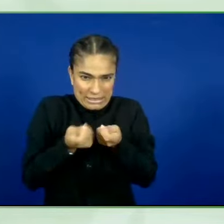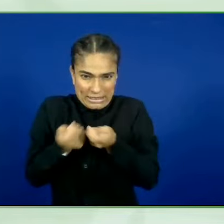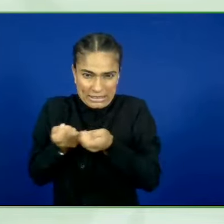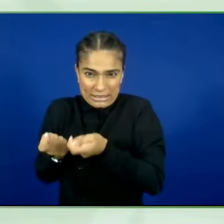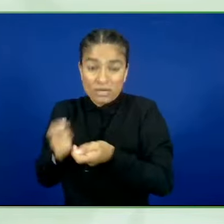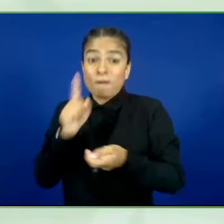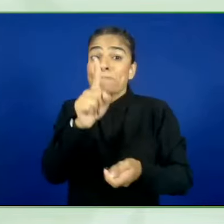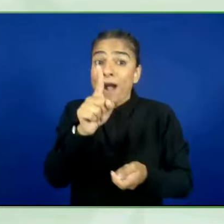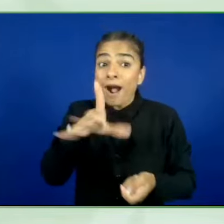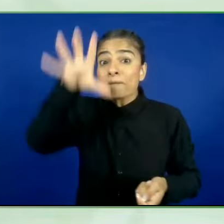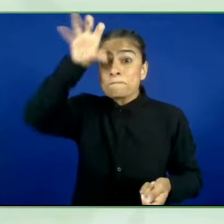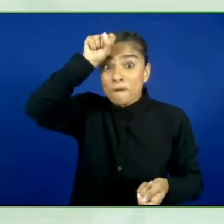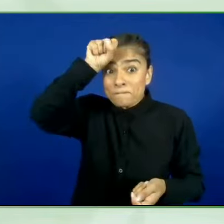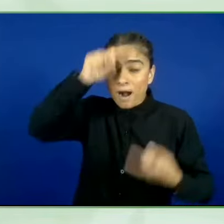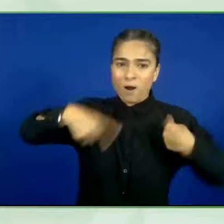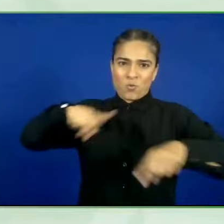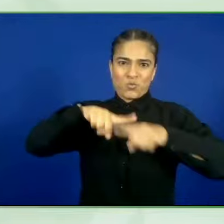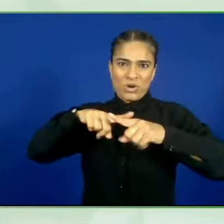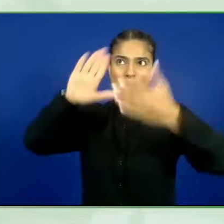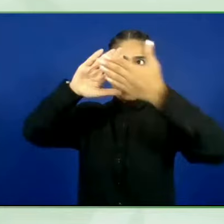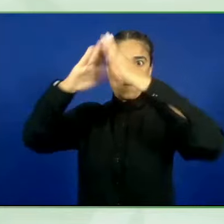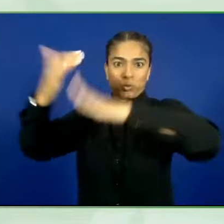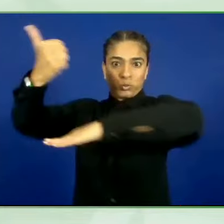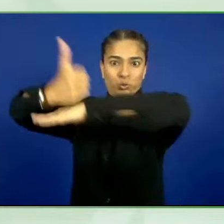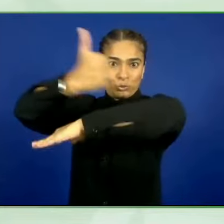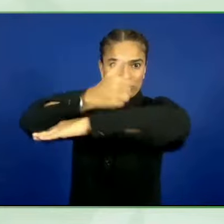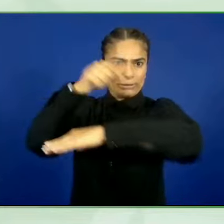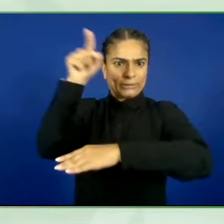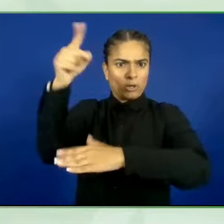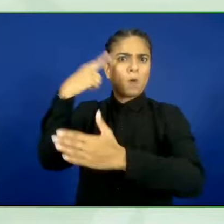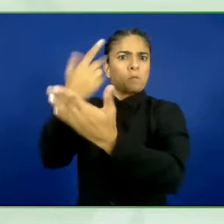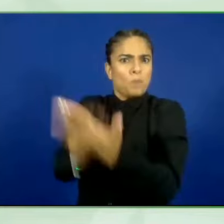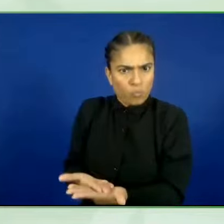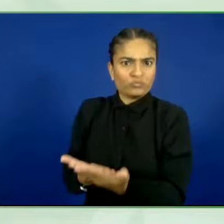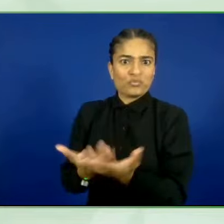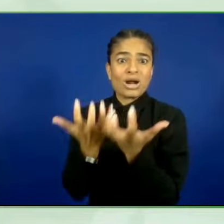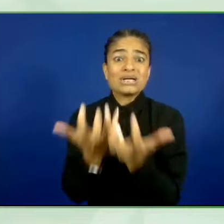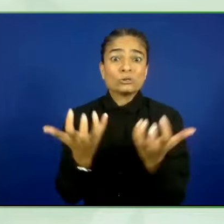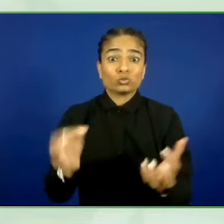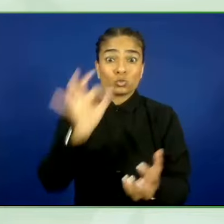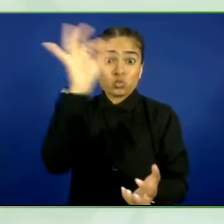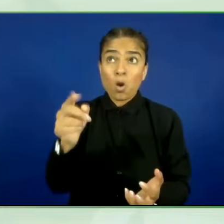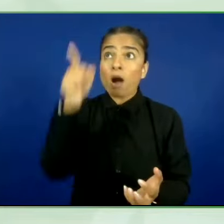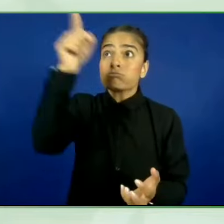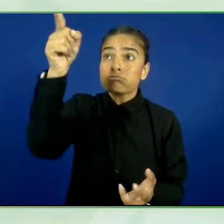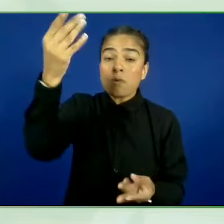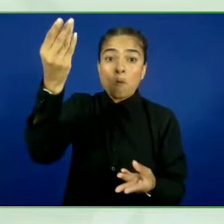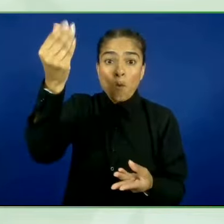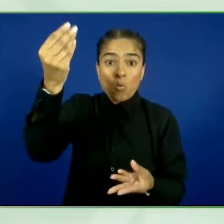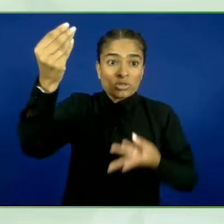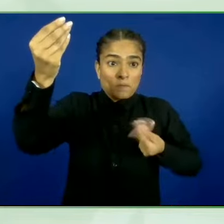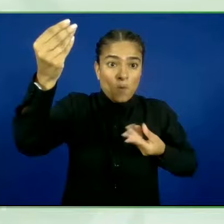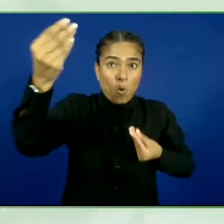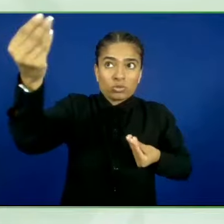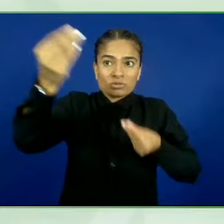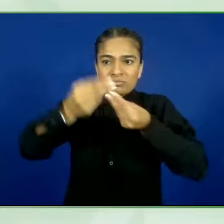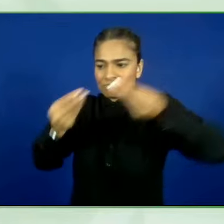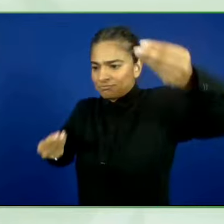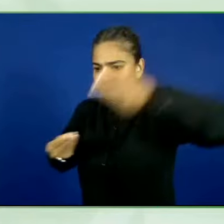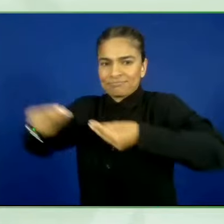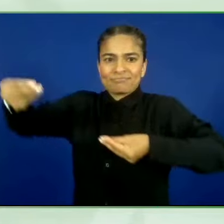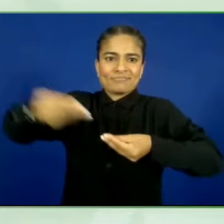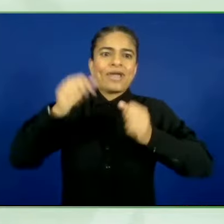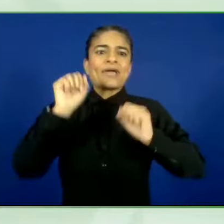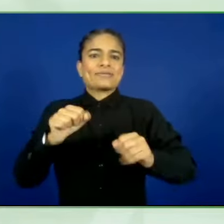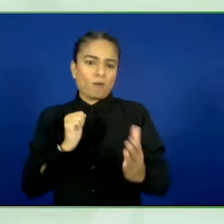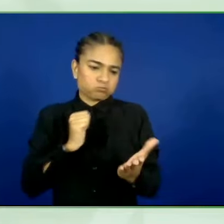important resource because for specialists only to manage 17,000 cases, it would be very difficult. But now by